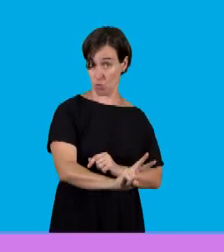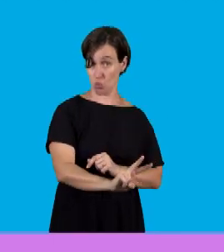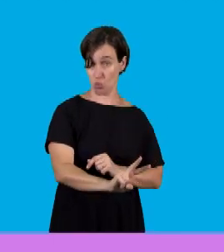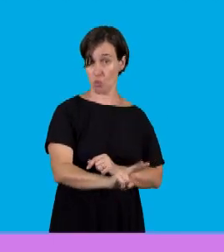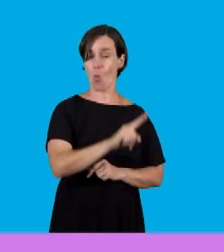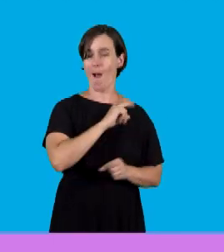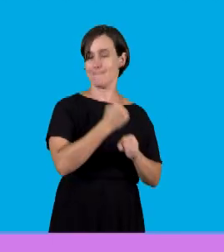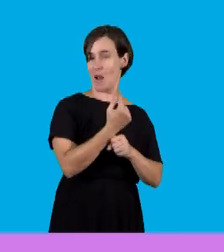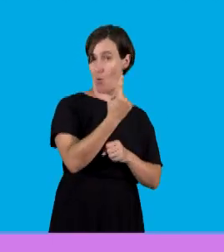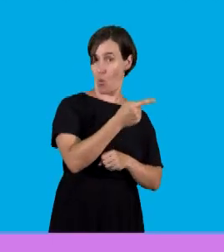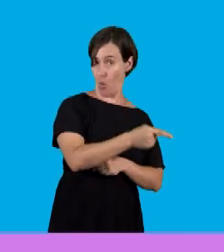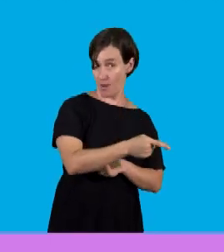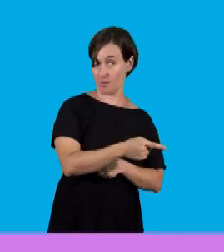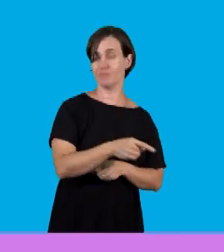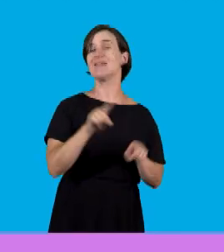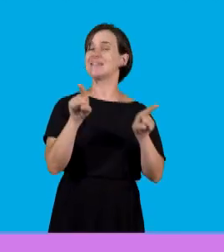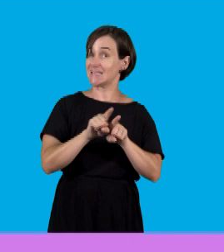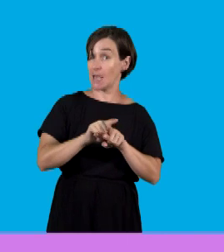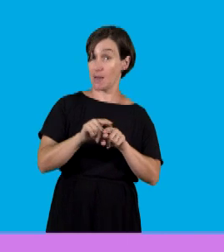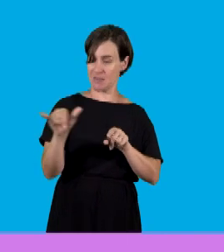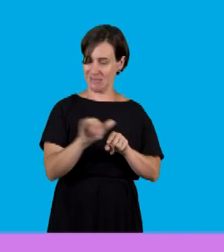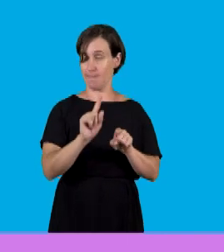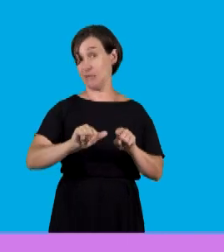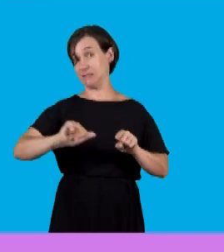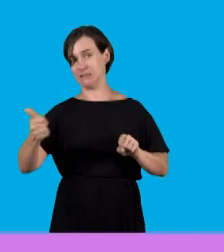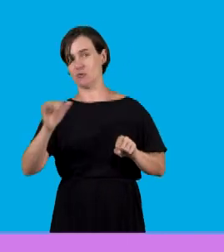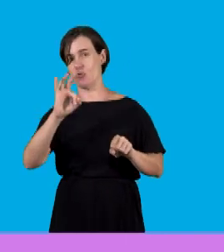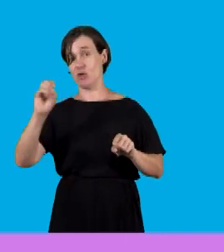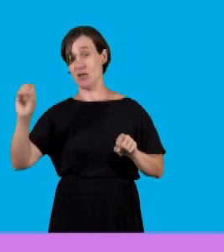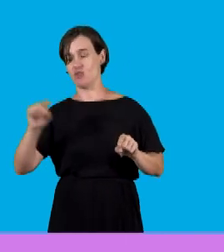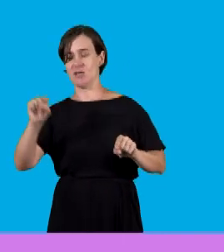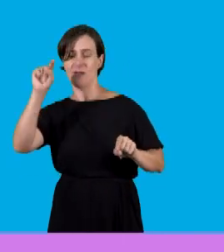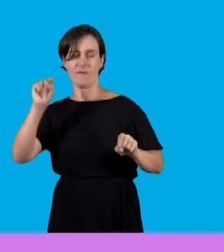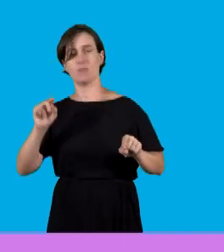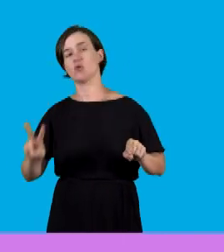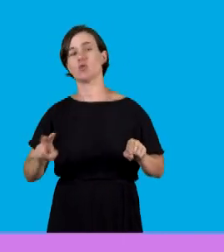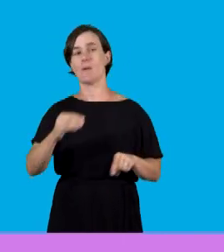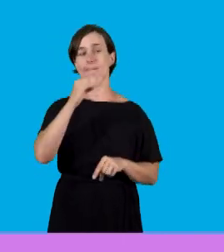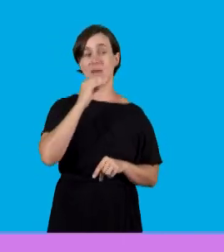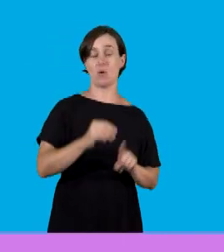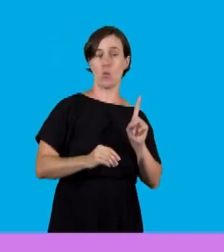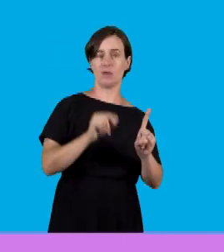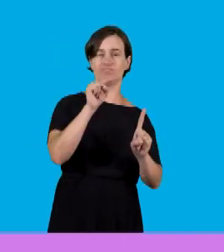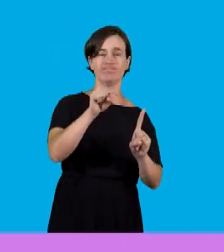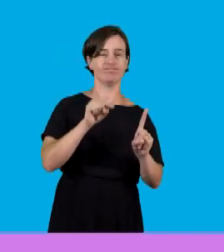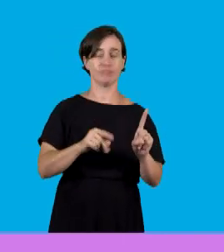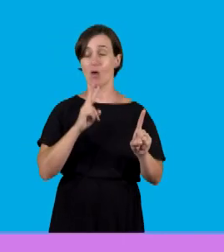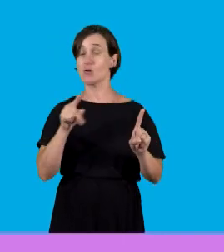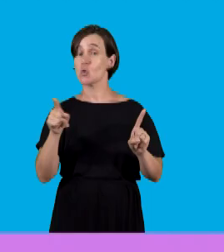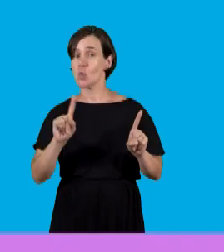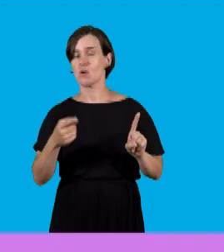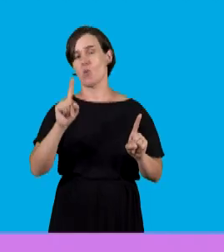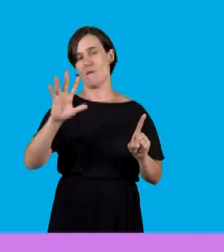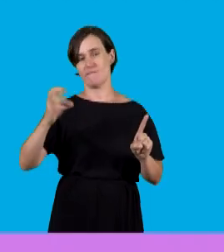us a 1. So it means 2 should be divided by 2. Even on our right-hand side, we divide by 2. 2 divided by 2 will give us 1 is to